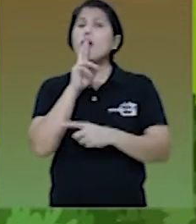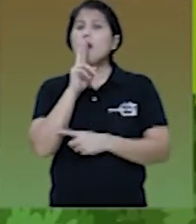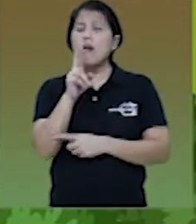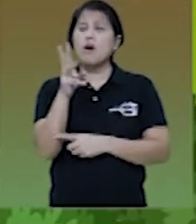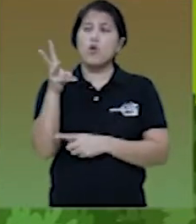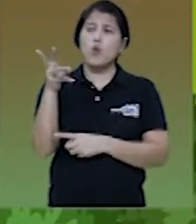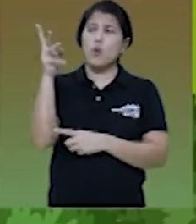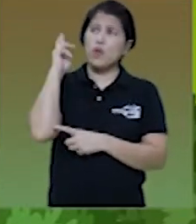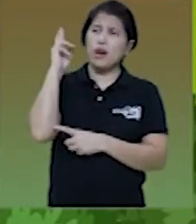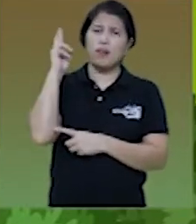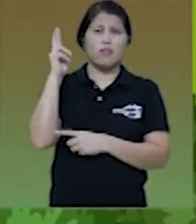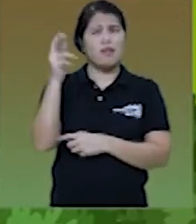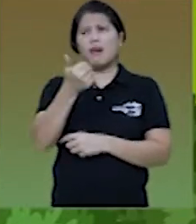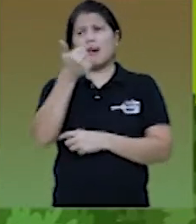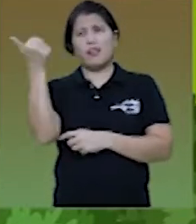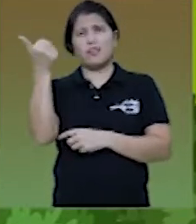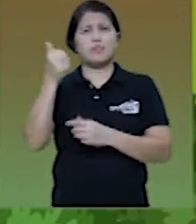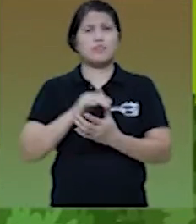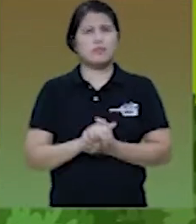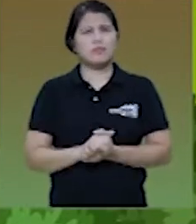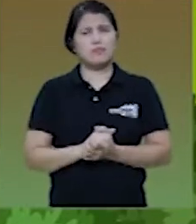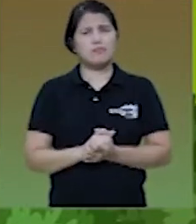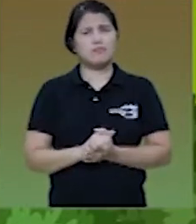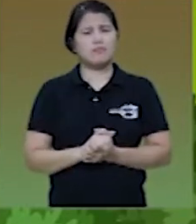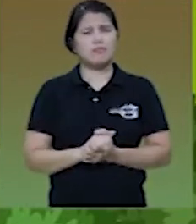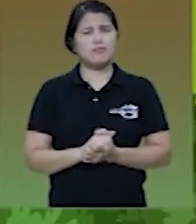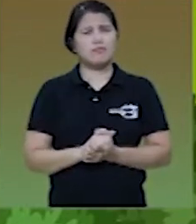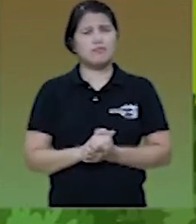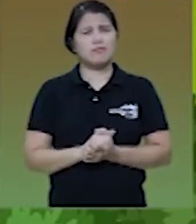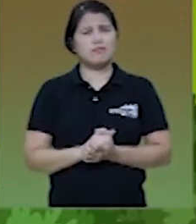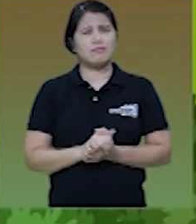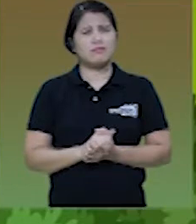are and were in others.